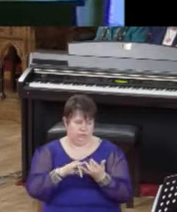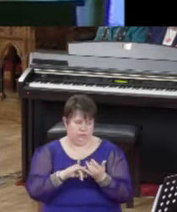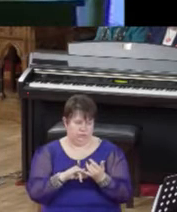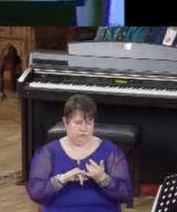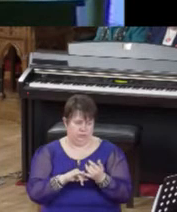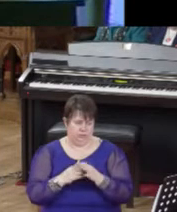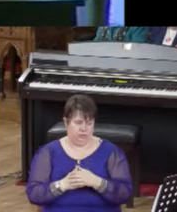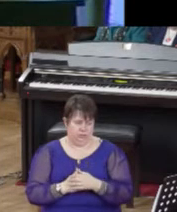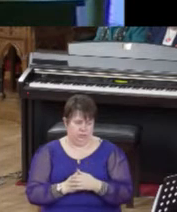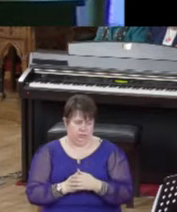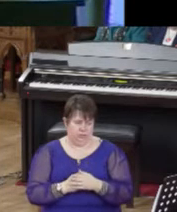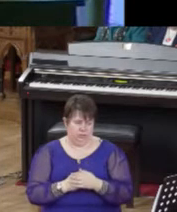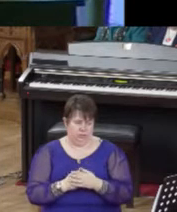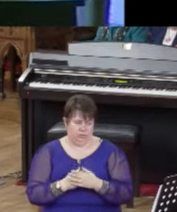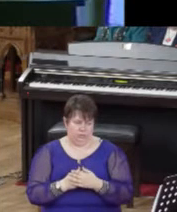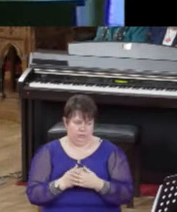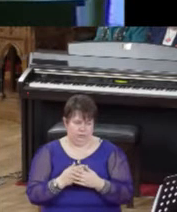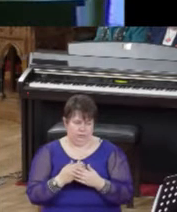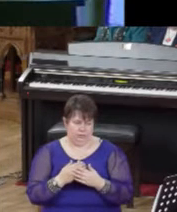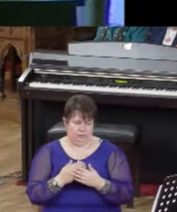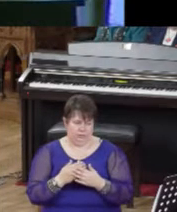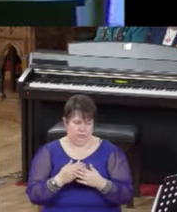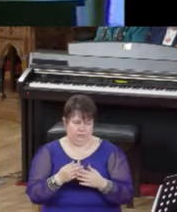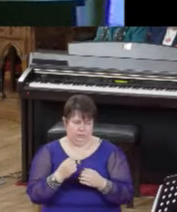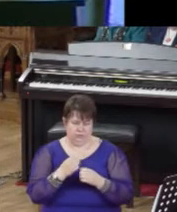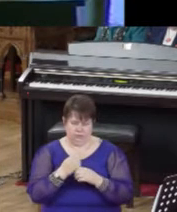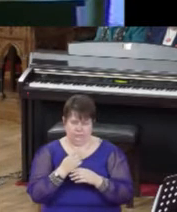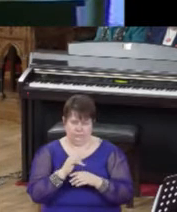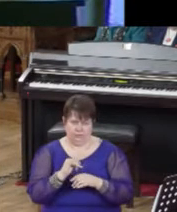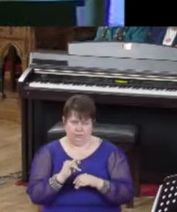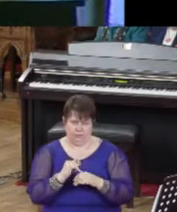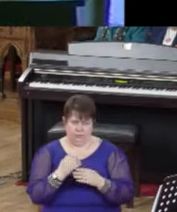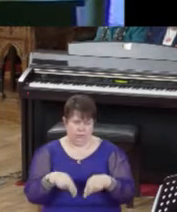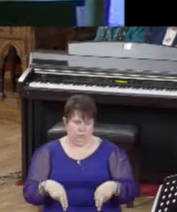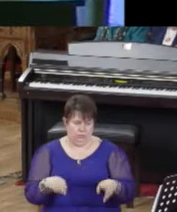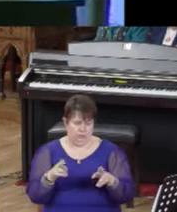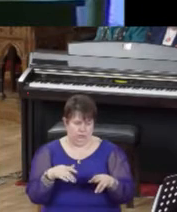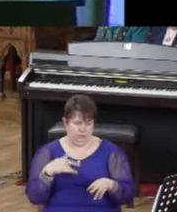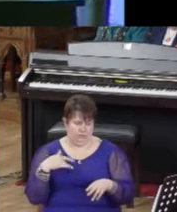Absolve us of our ungrateful and unloving ways.